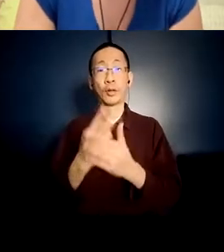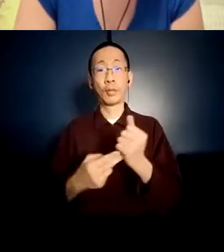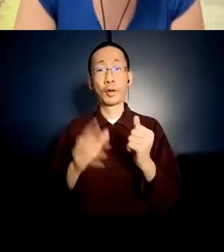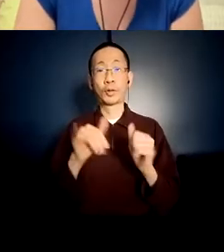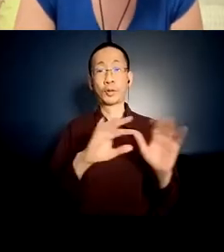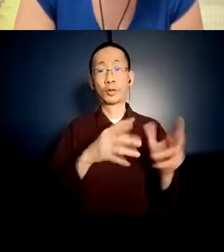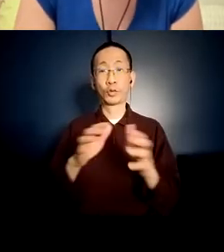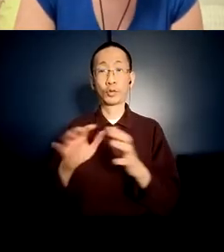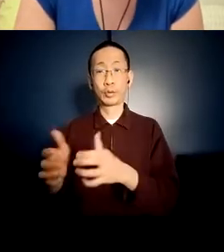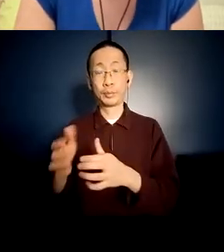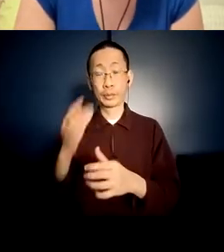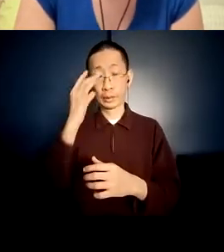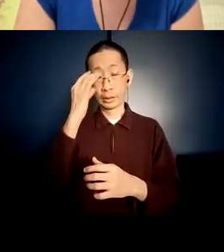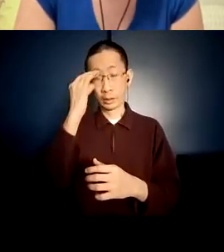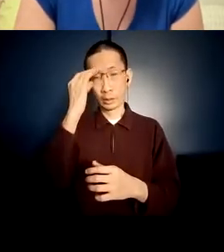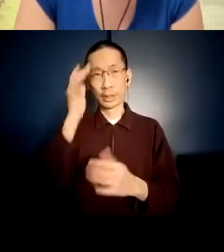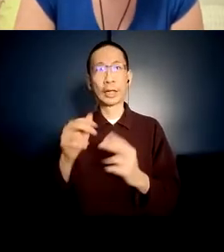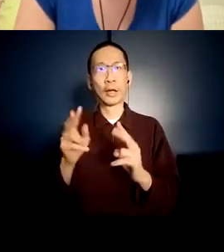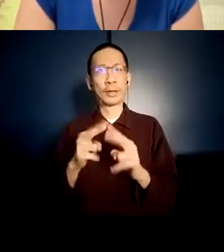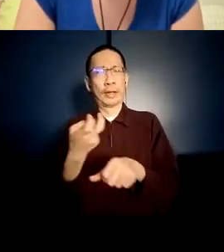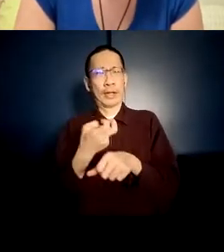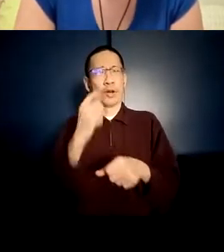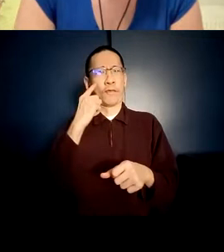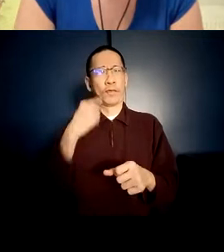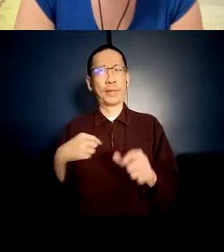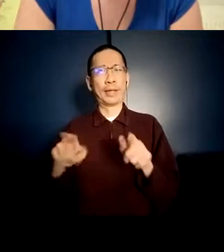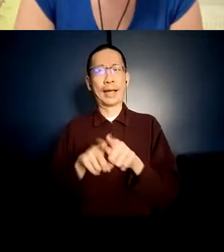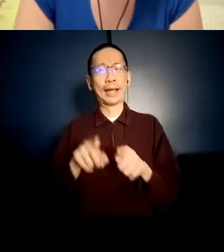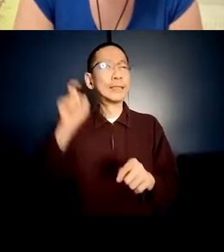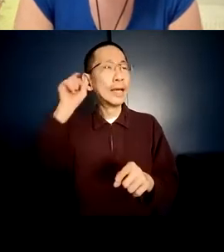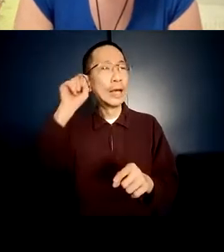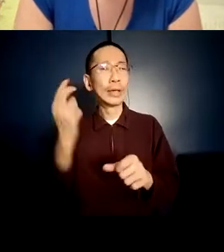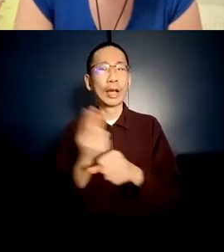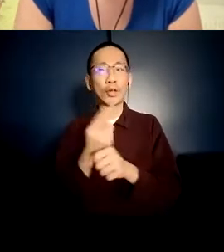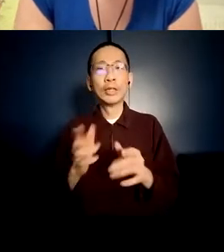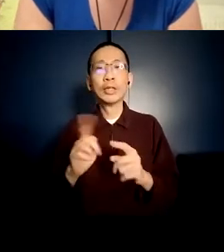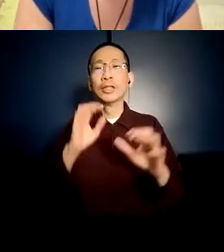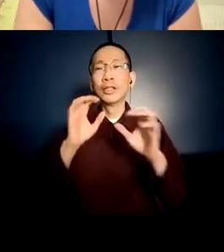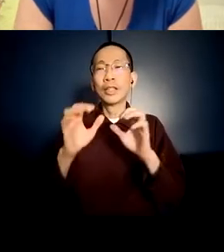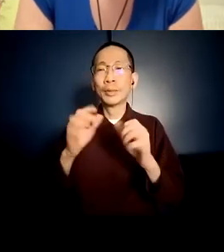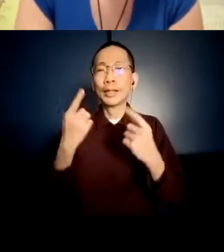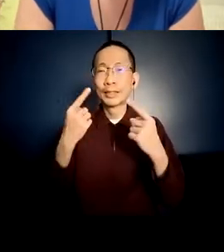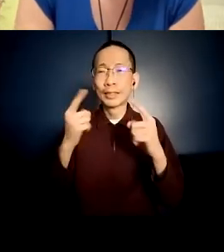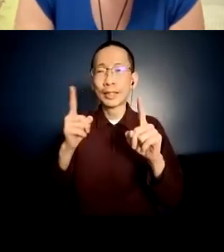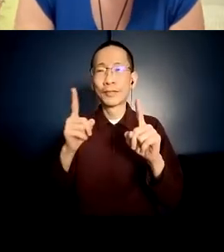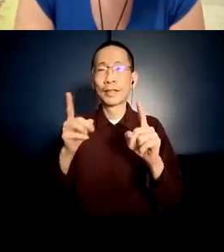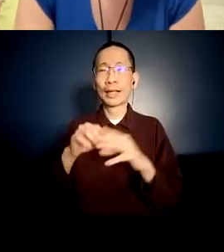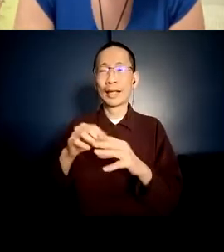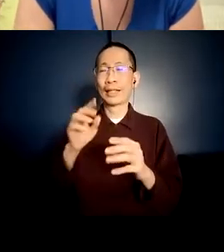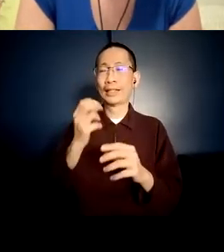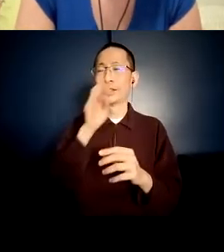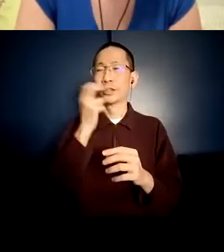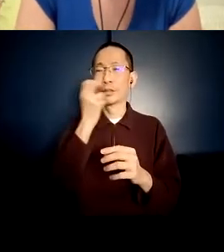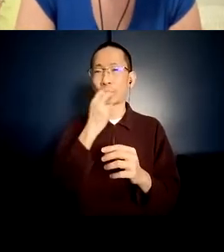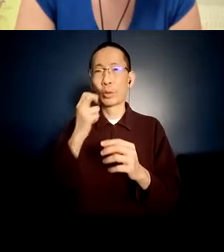groups. And it was very hard for me as a hearing aid user to communicate successfully in spoken English with